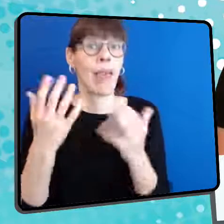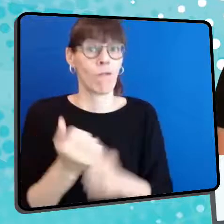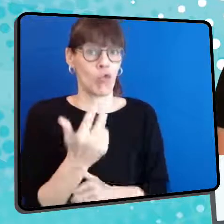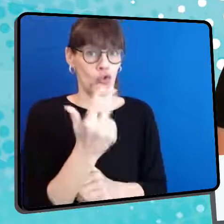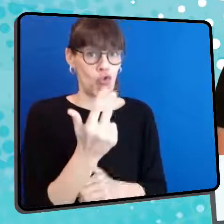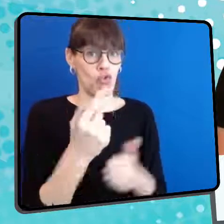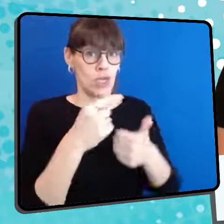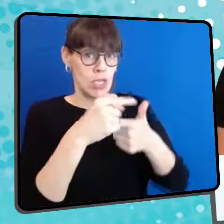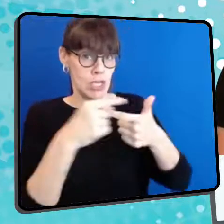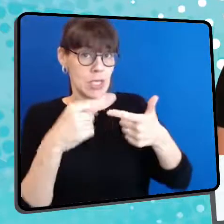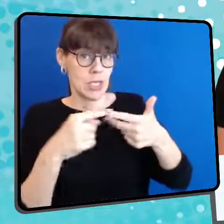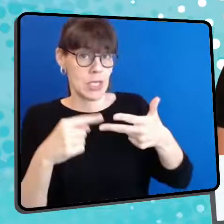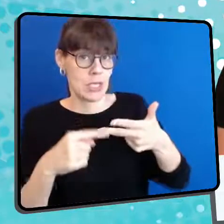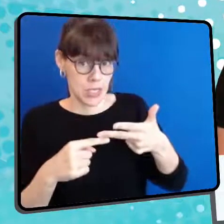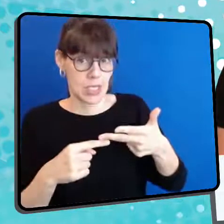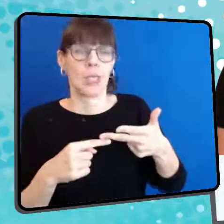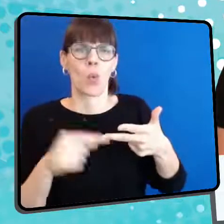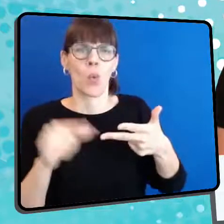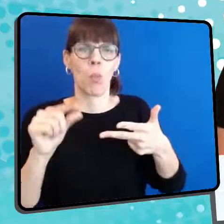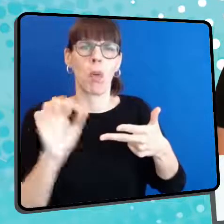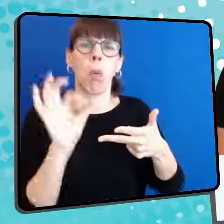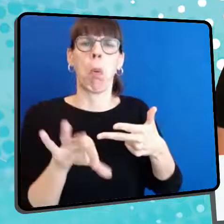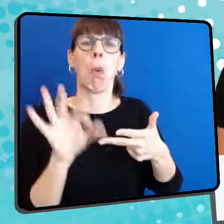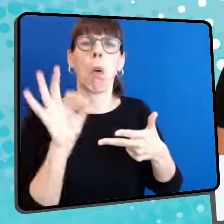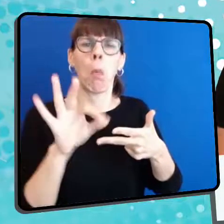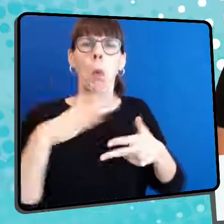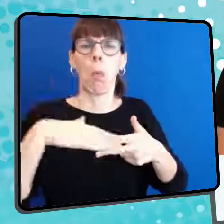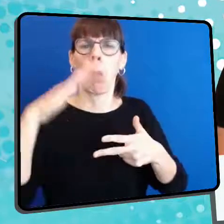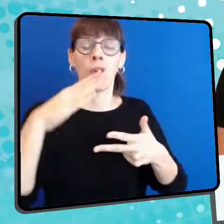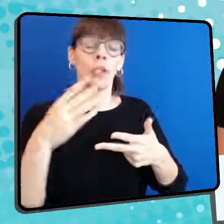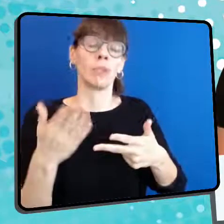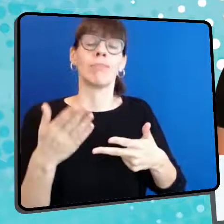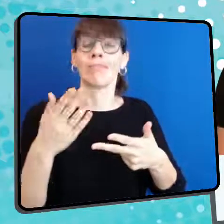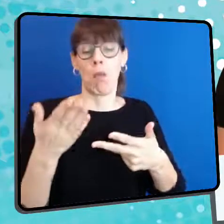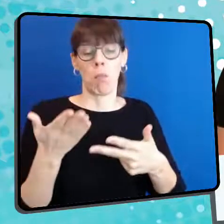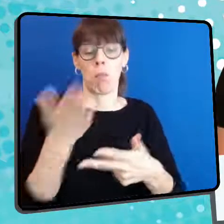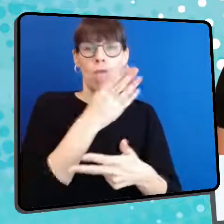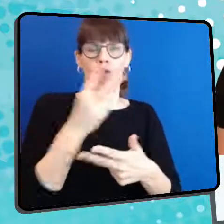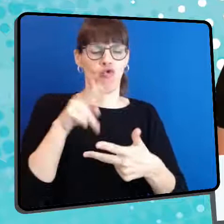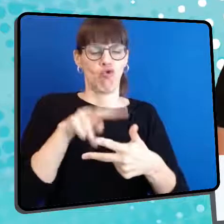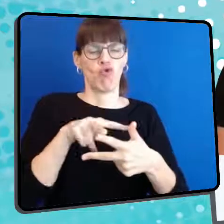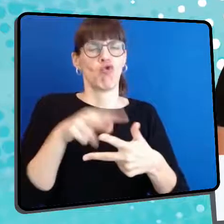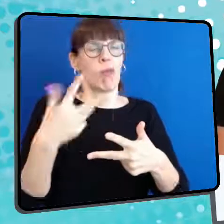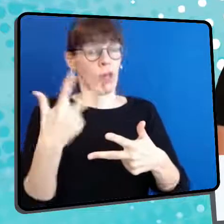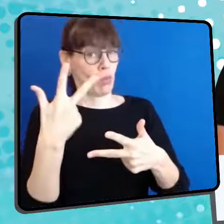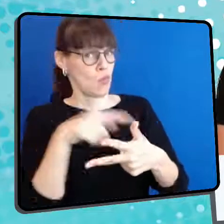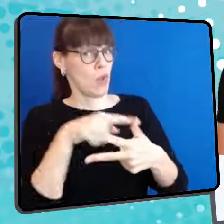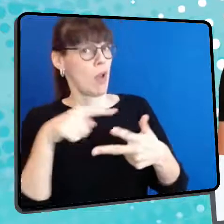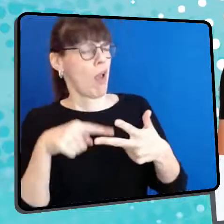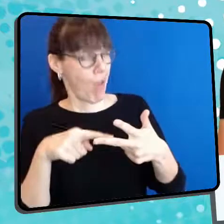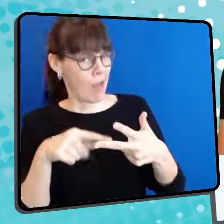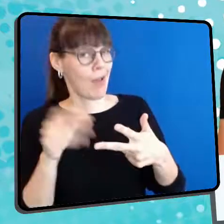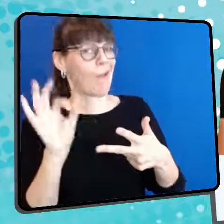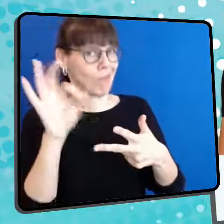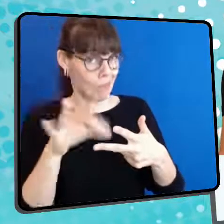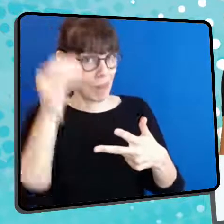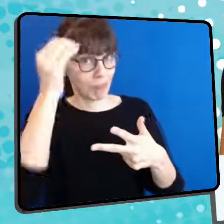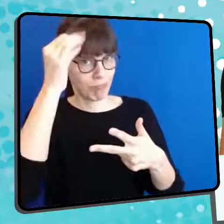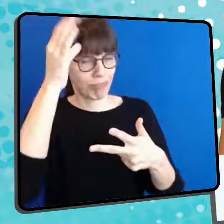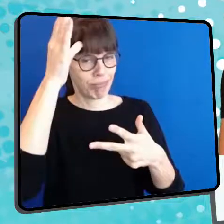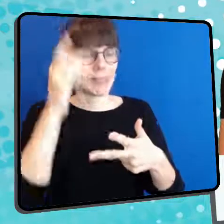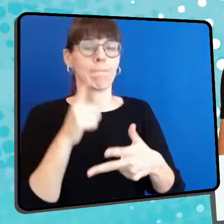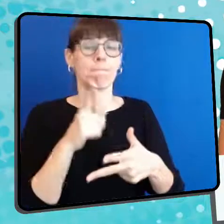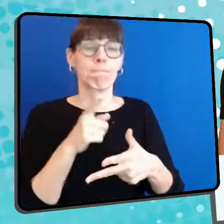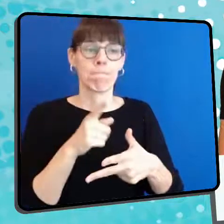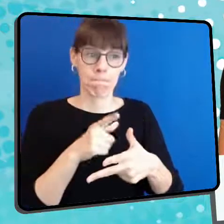try to keep it to 2, but it felt like it was the right thing to do. So first one's first, Willem is someone who